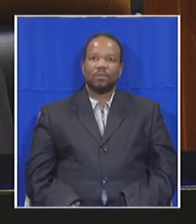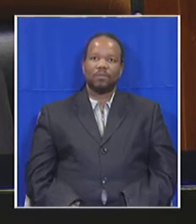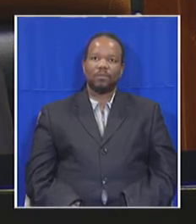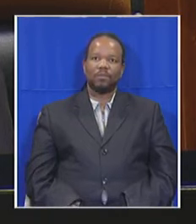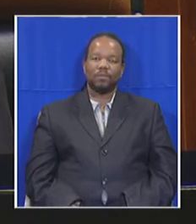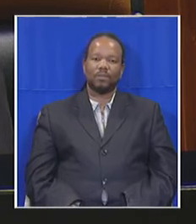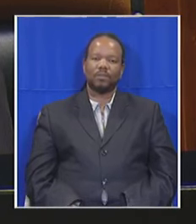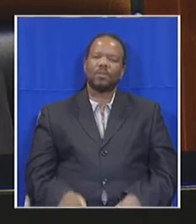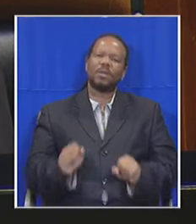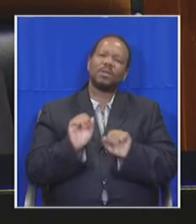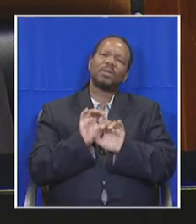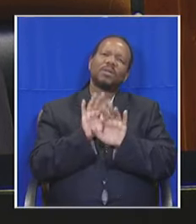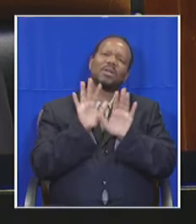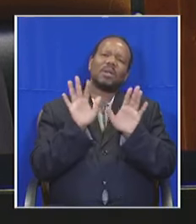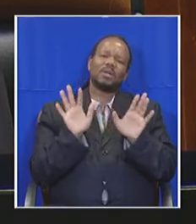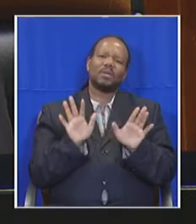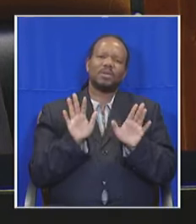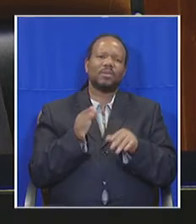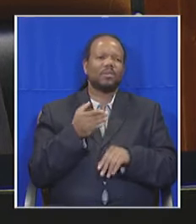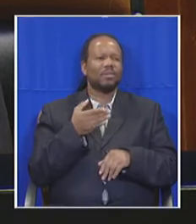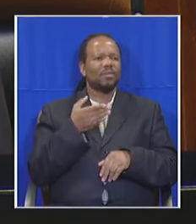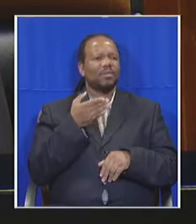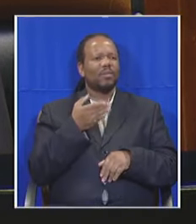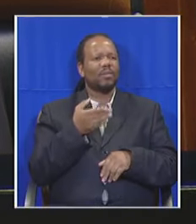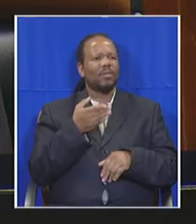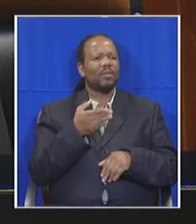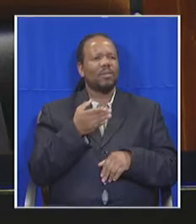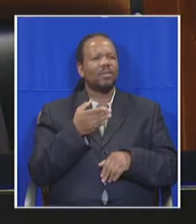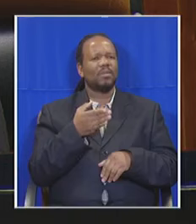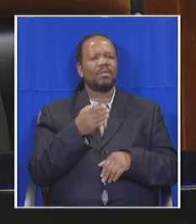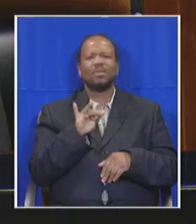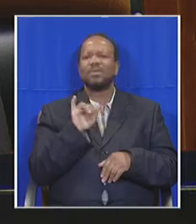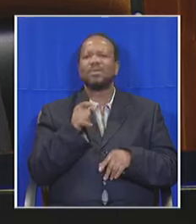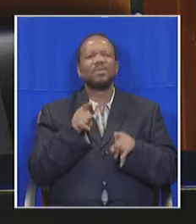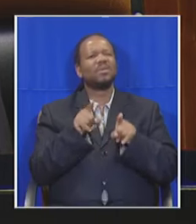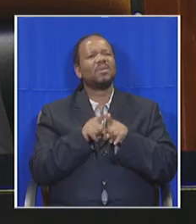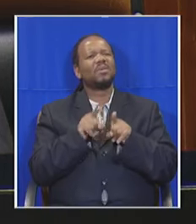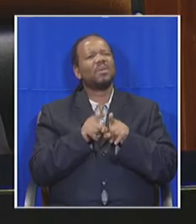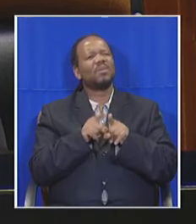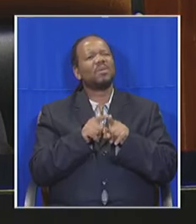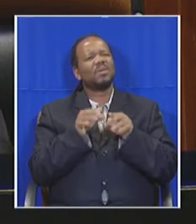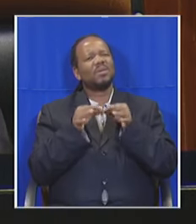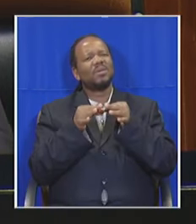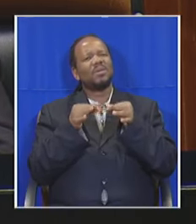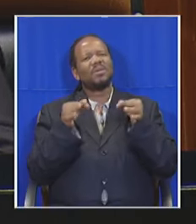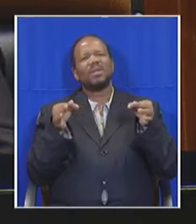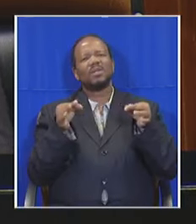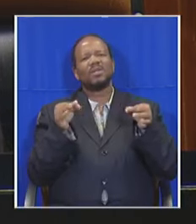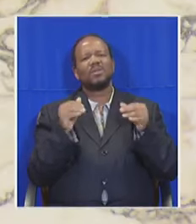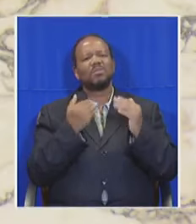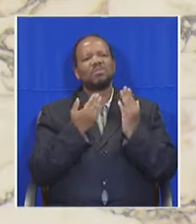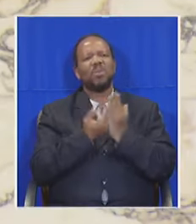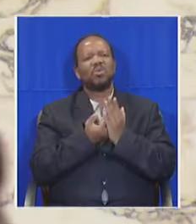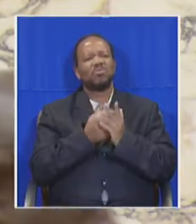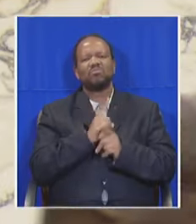Just clarity, that sounded more like a member statement than a motion.